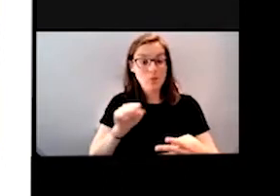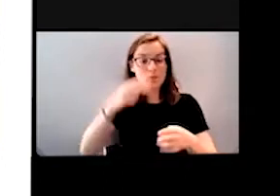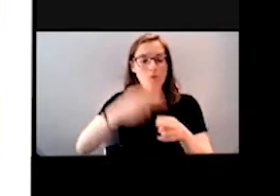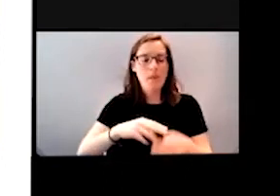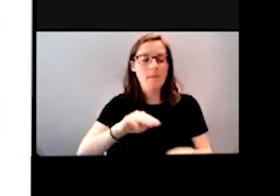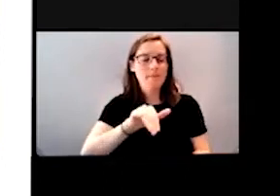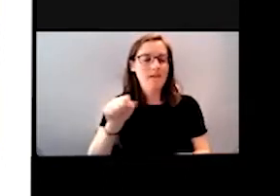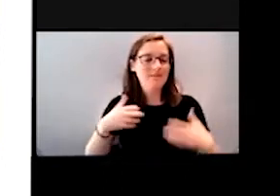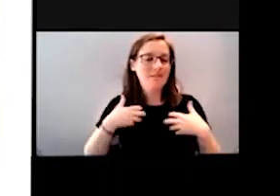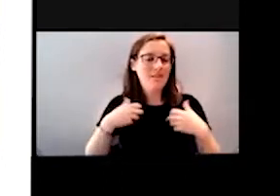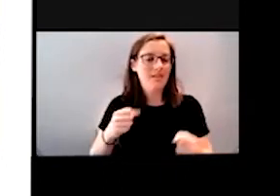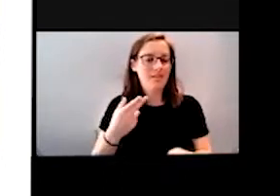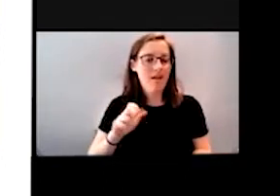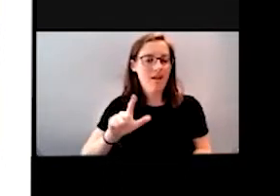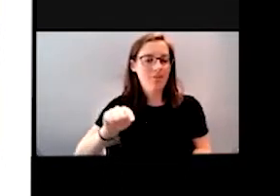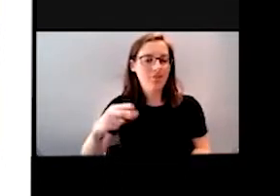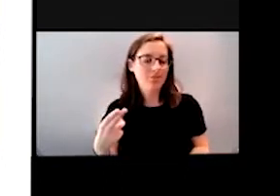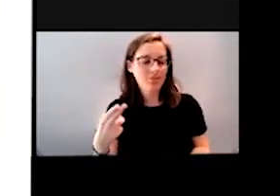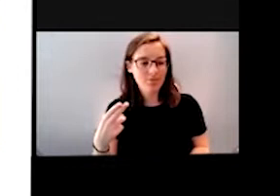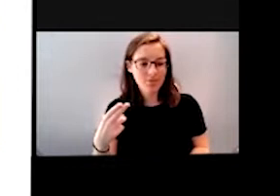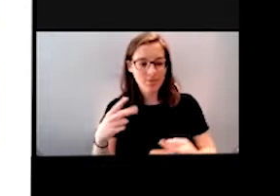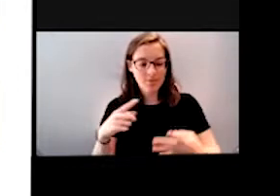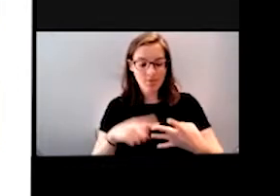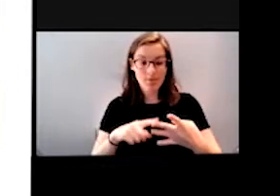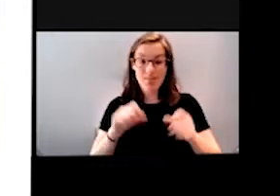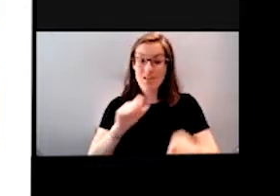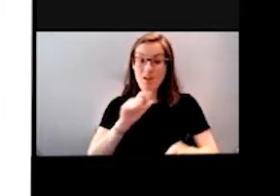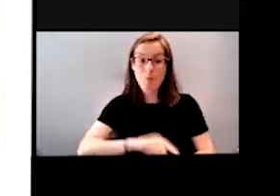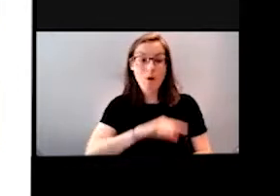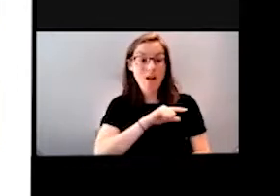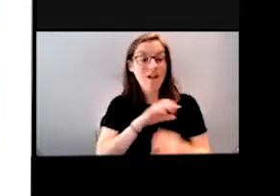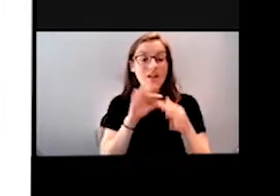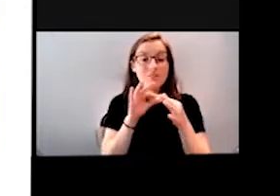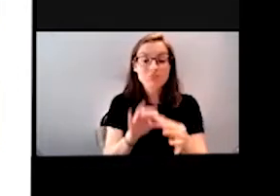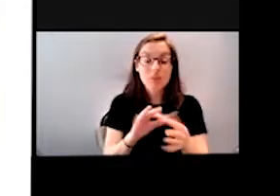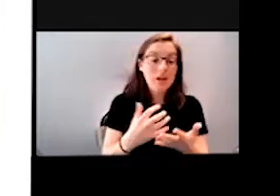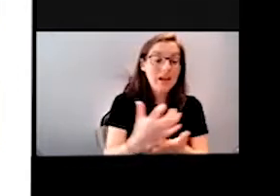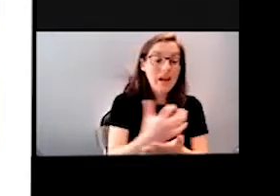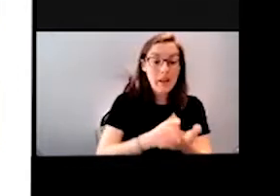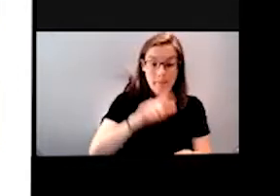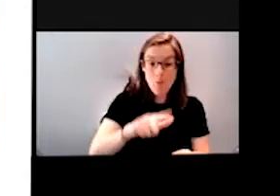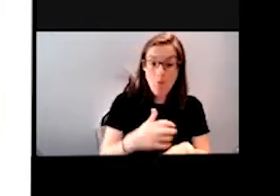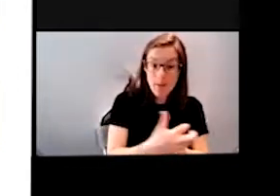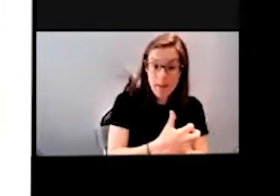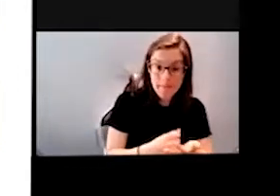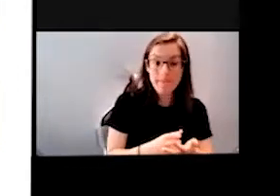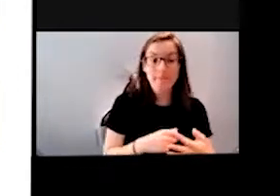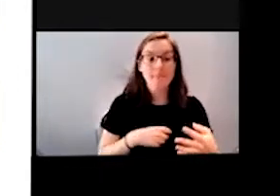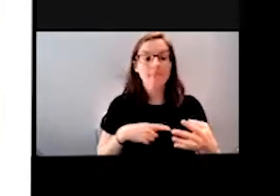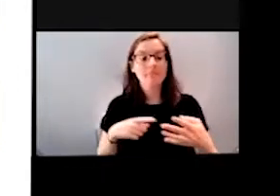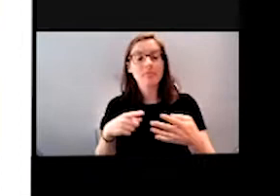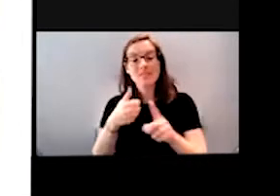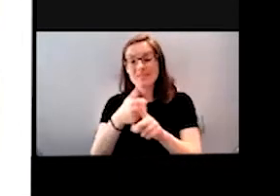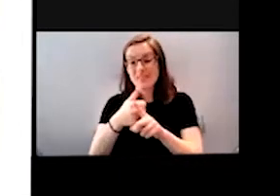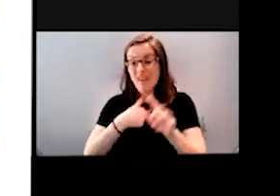that people can qualify for based on income or disability or pregnancy